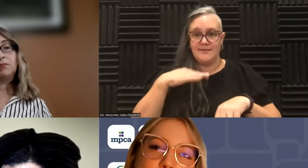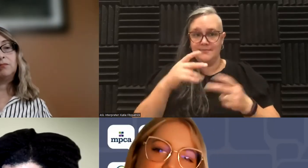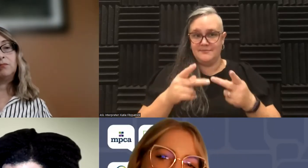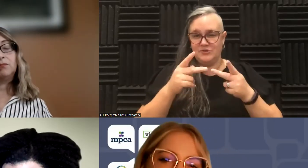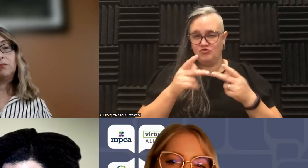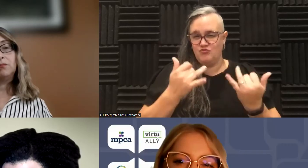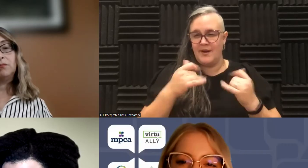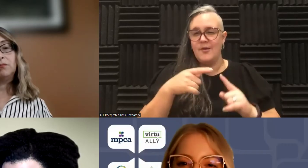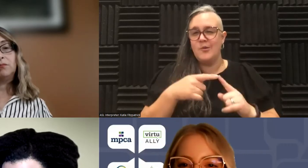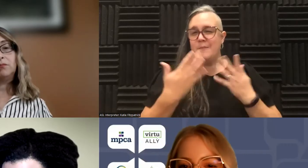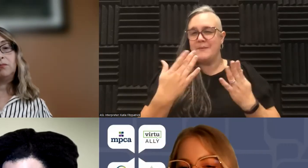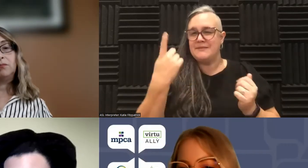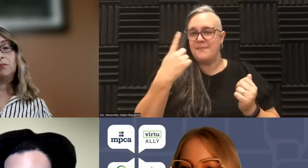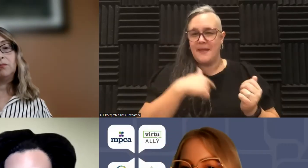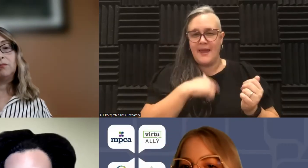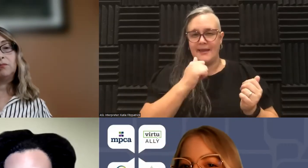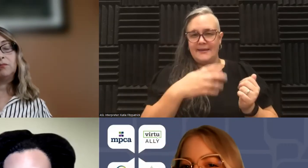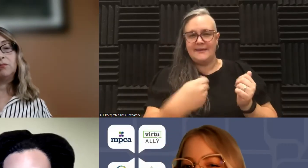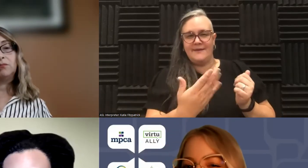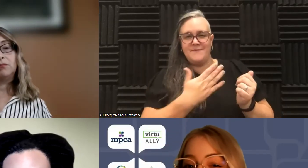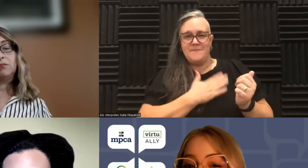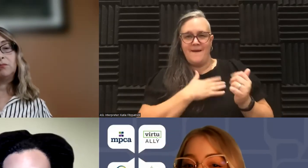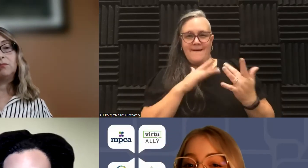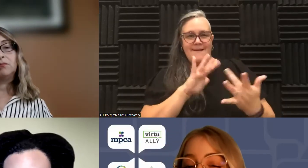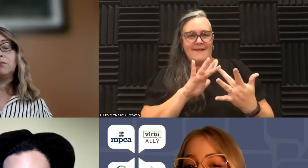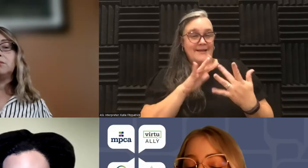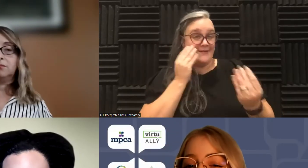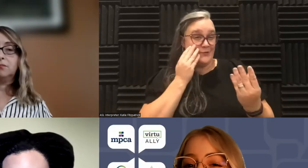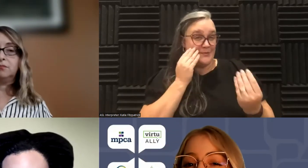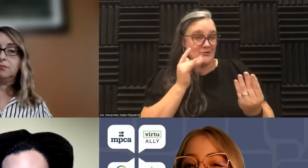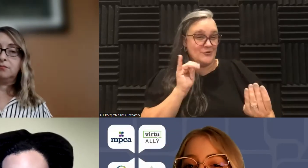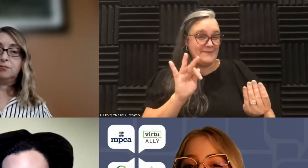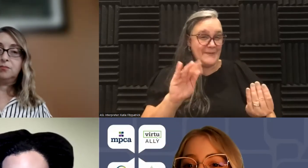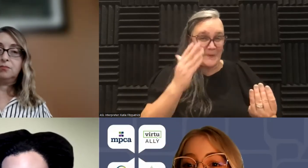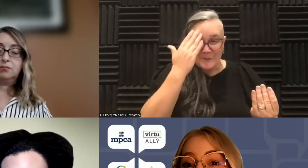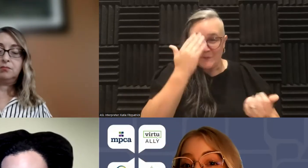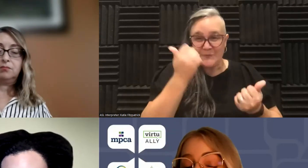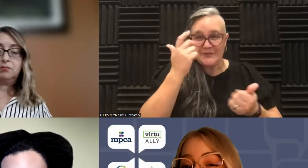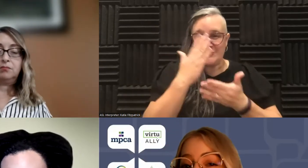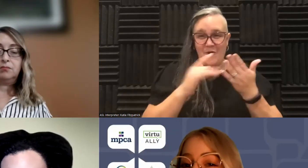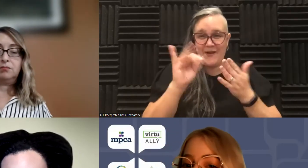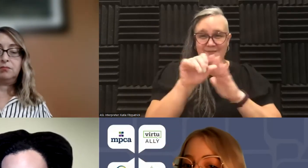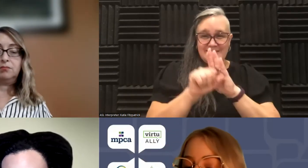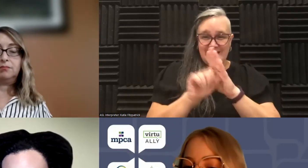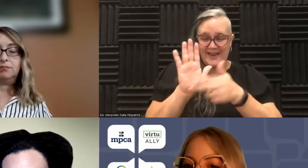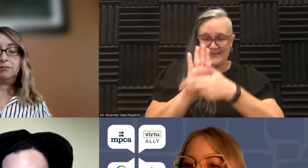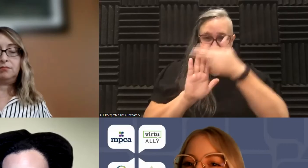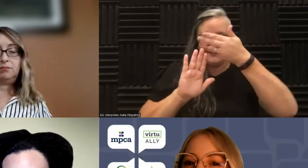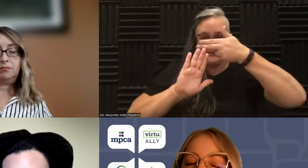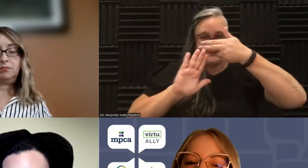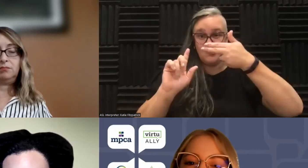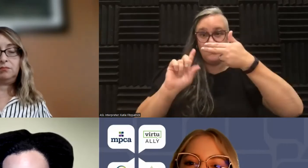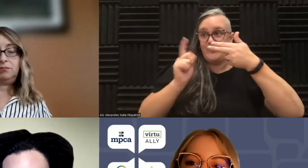might be something I can give my contact information if I knew maybe what part of the state you're in or what part of the state you're interested in being